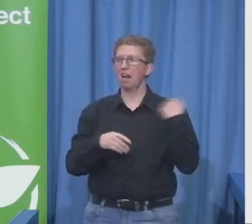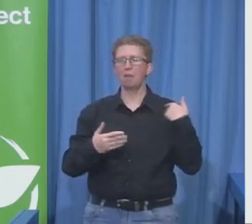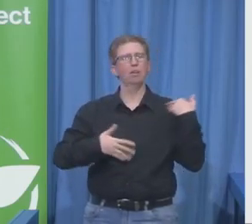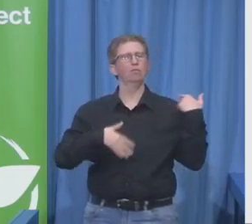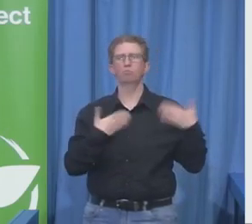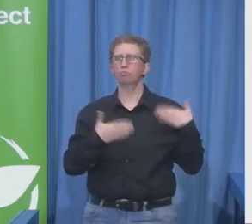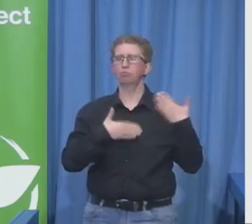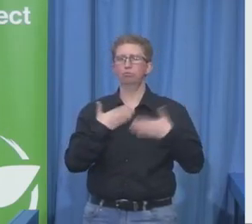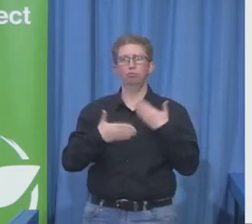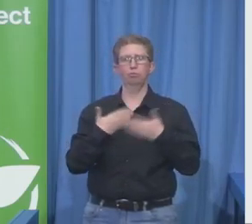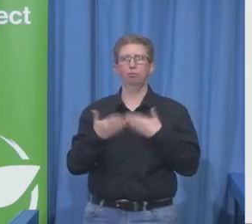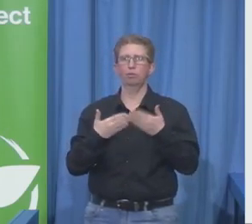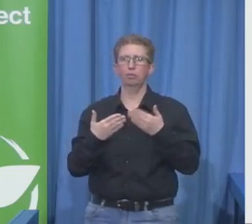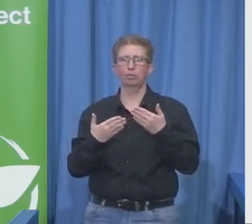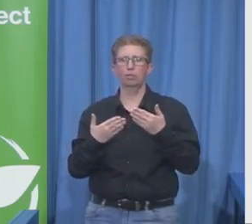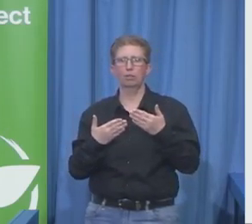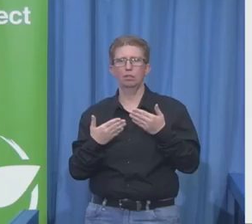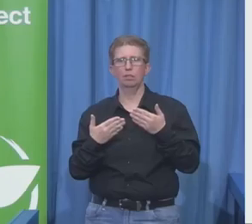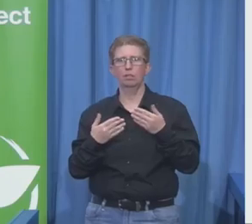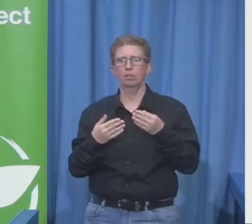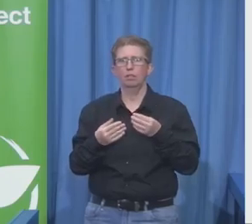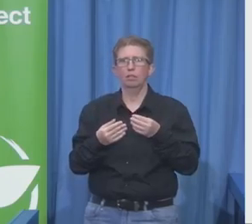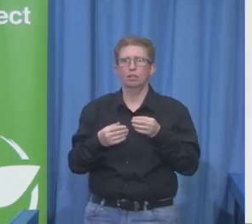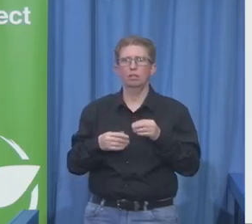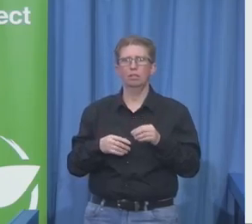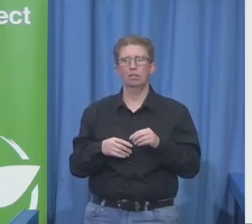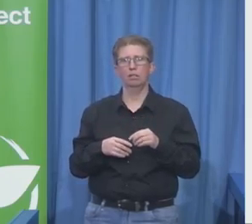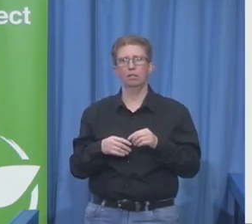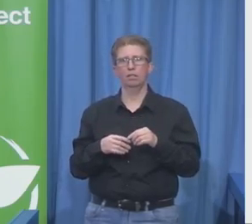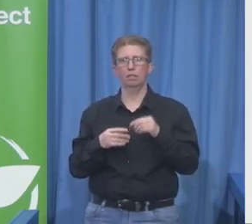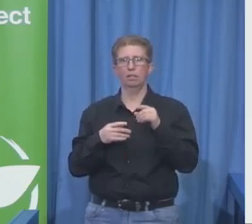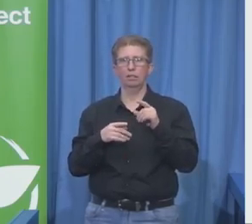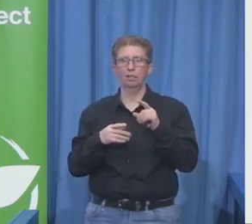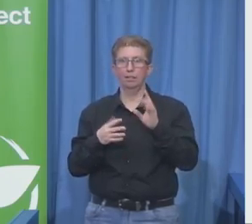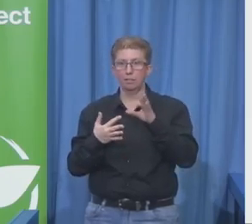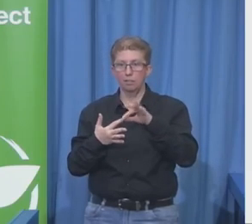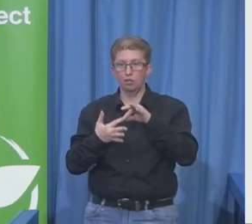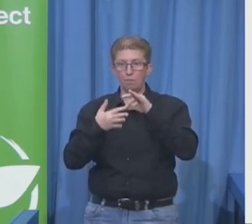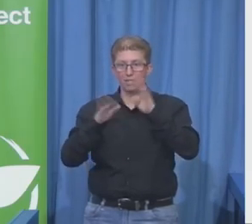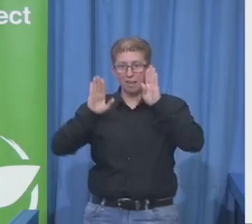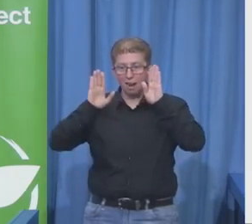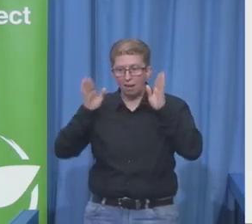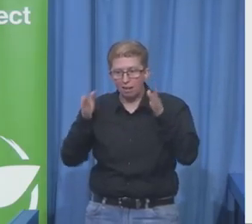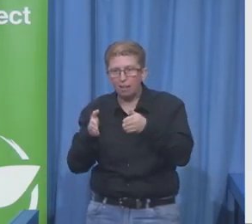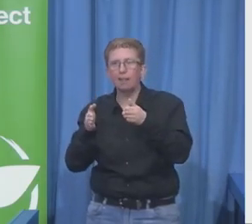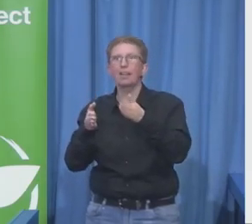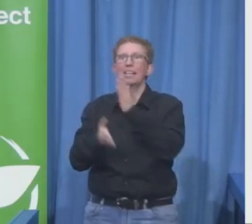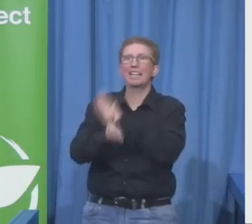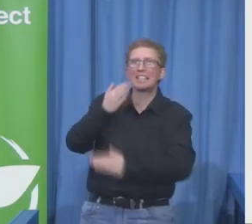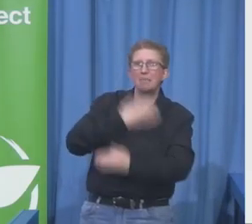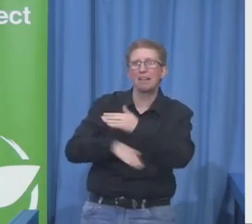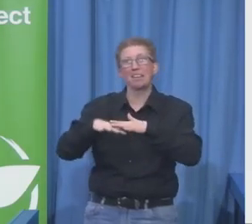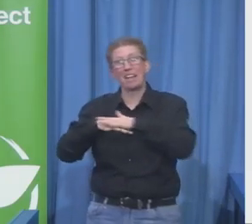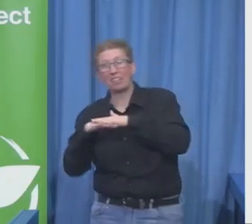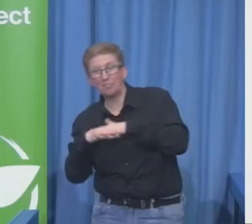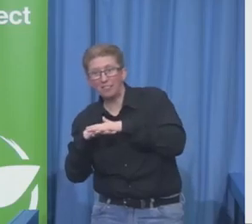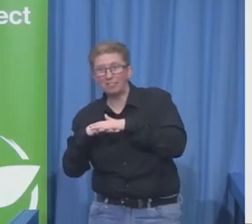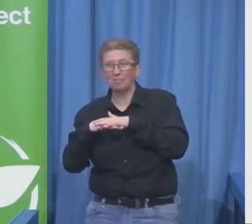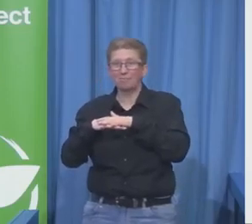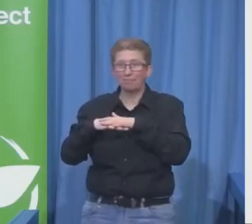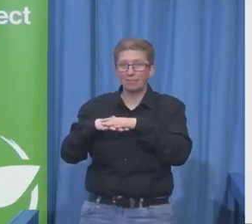specific disability networks on our intranet through our Yammer groups, including actually parents of children with disabilities.